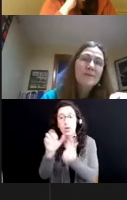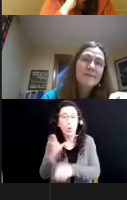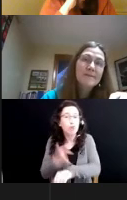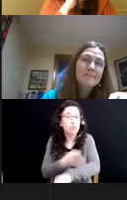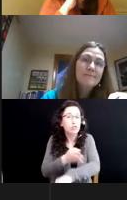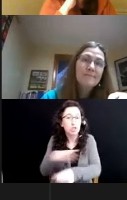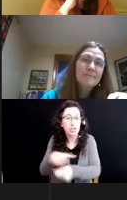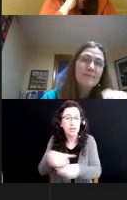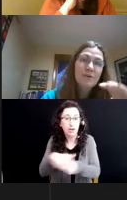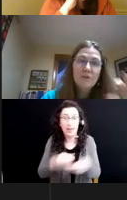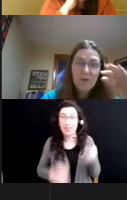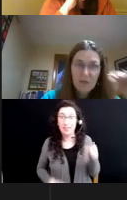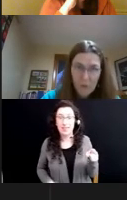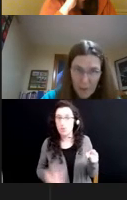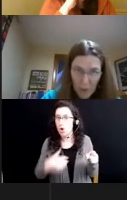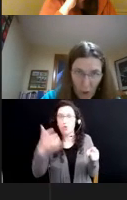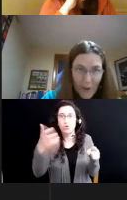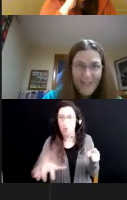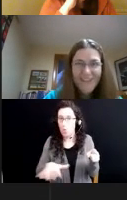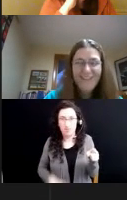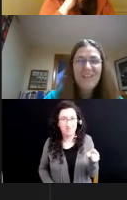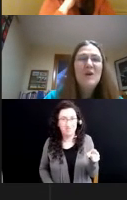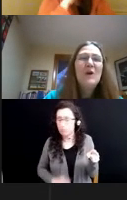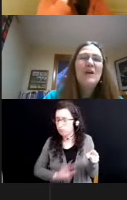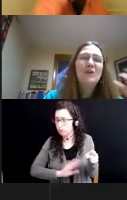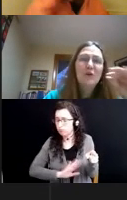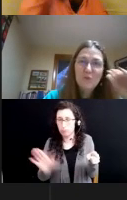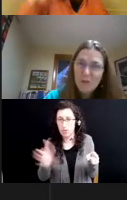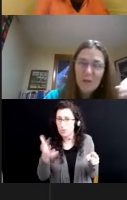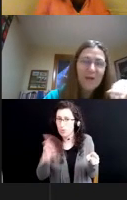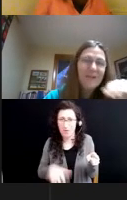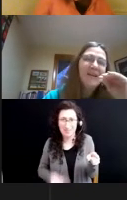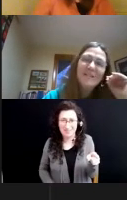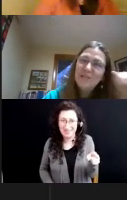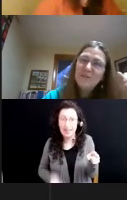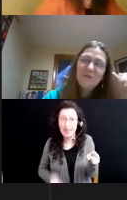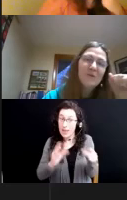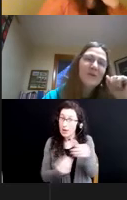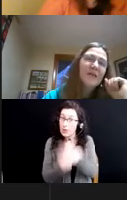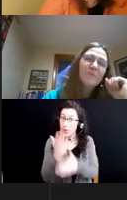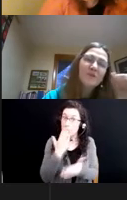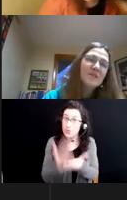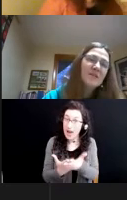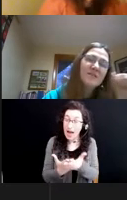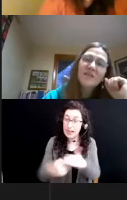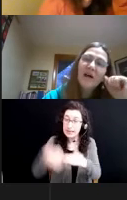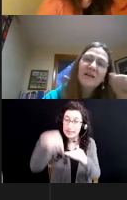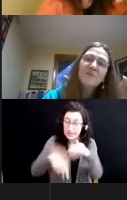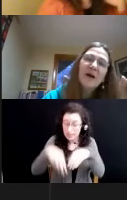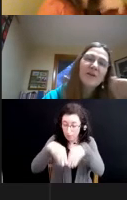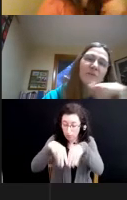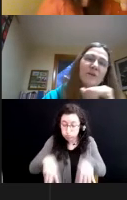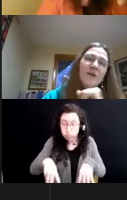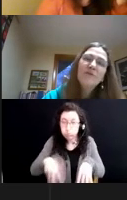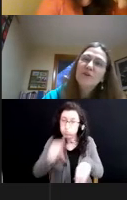going to want this. You're not going to want it at all. It grows really well. It's deeply rooted. It persists. It's